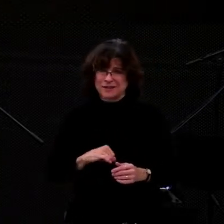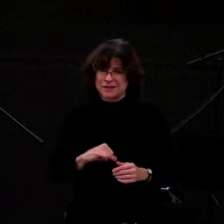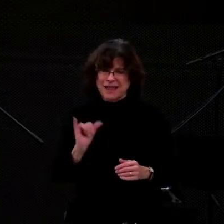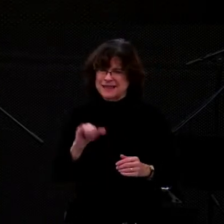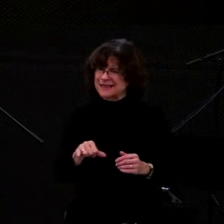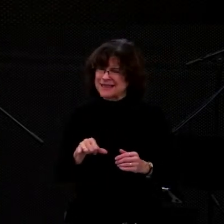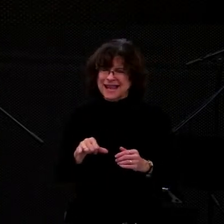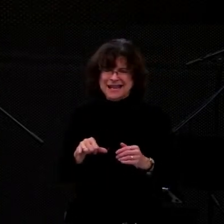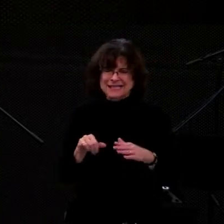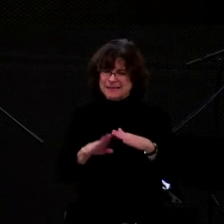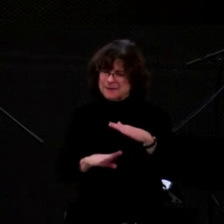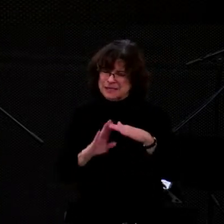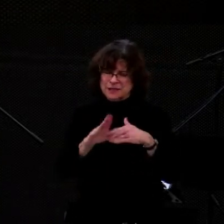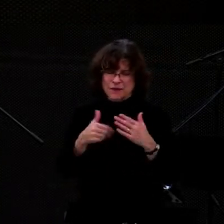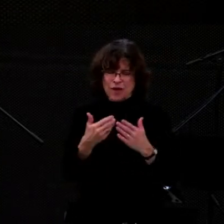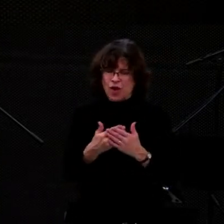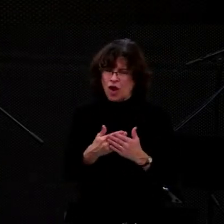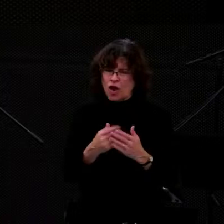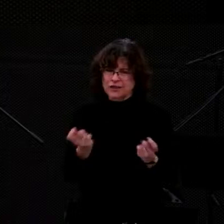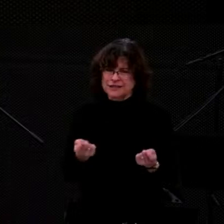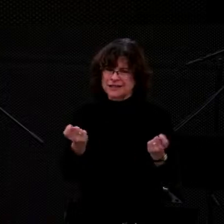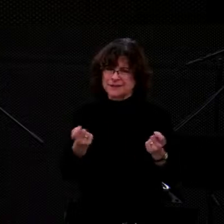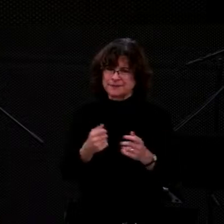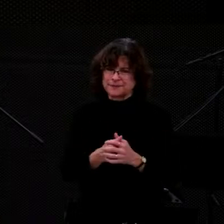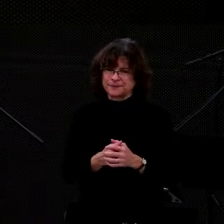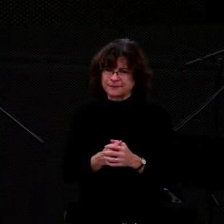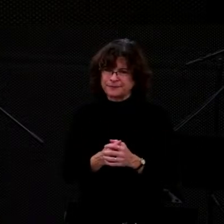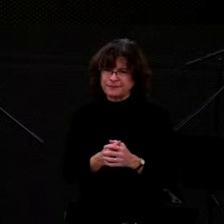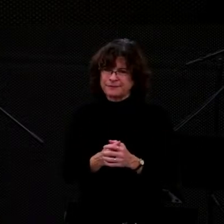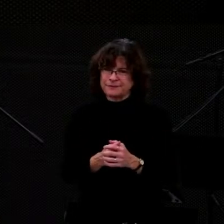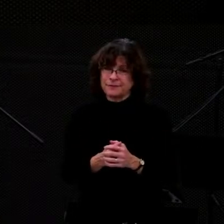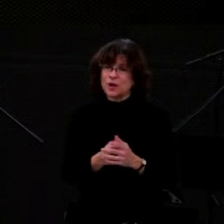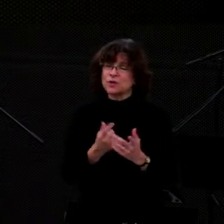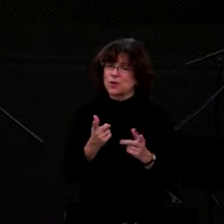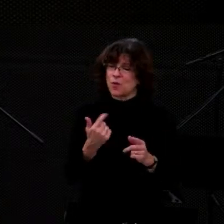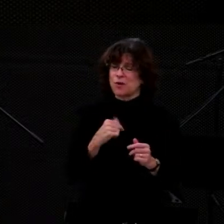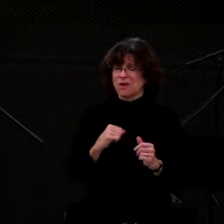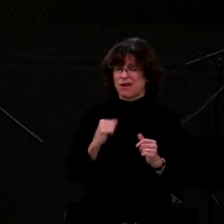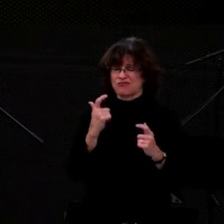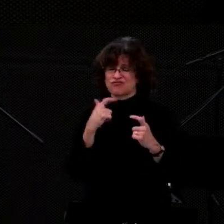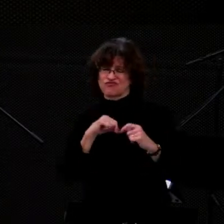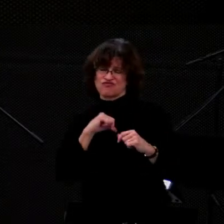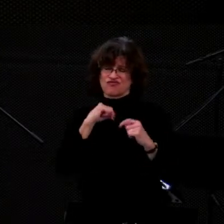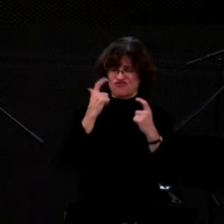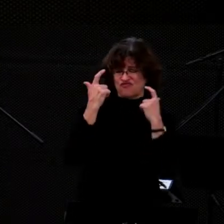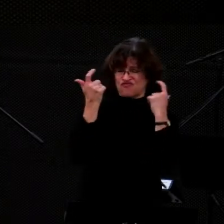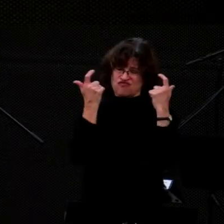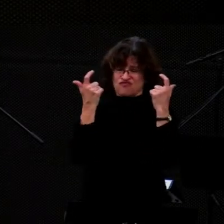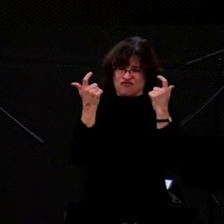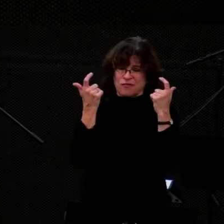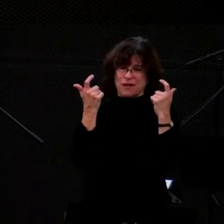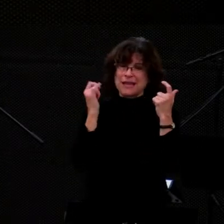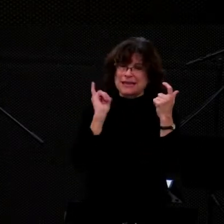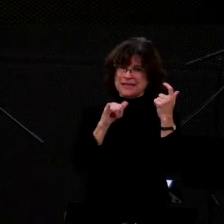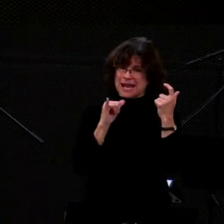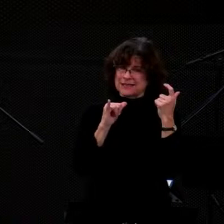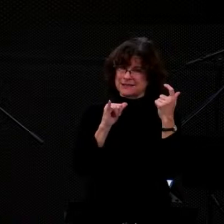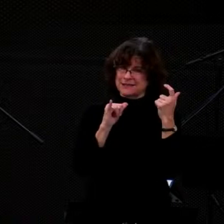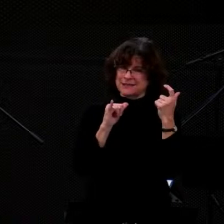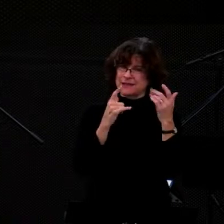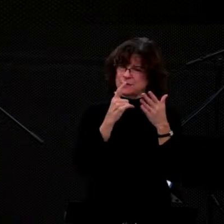But if pride is the chief sin of man, then the opposite, I think, is also true. All true virtue begins with